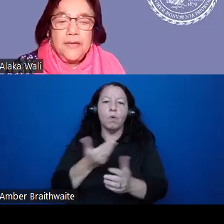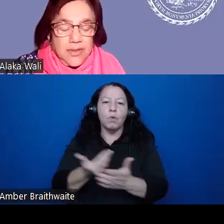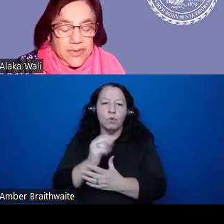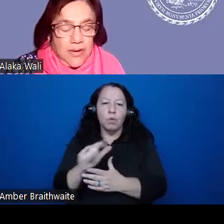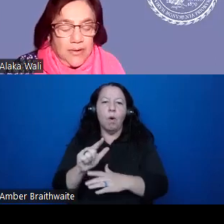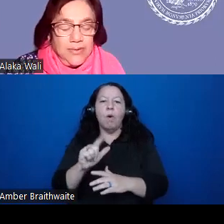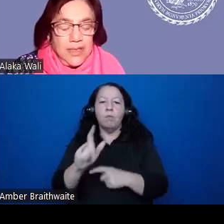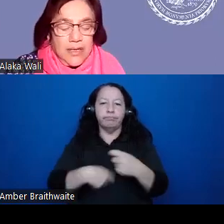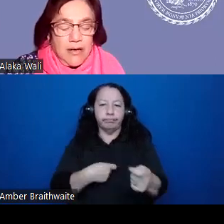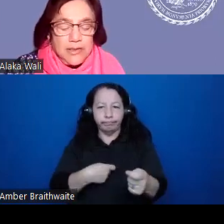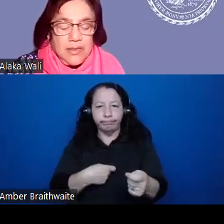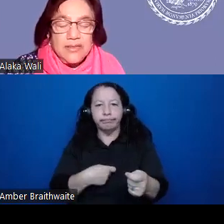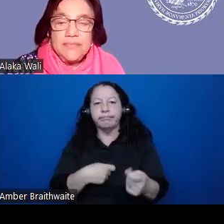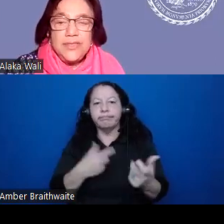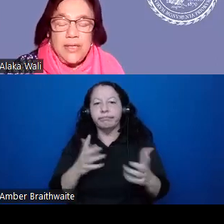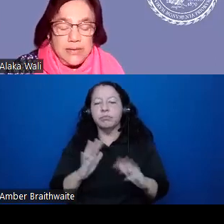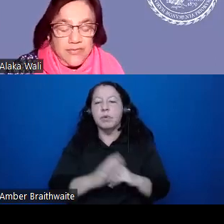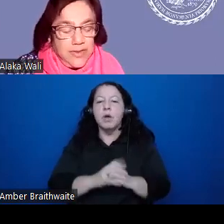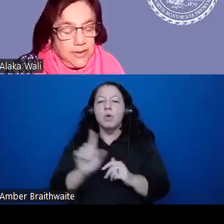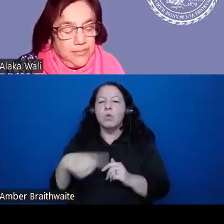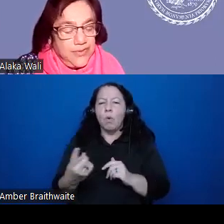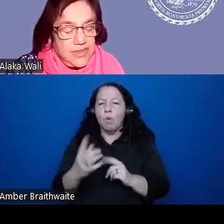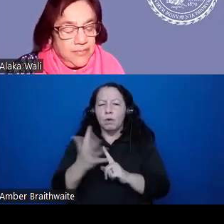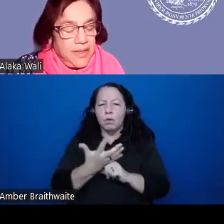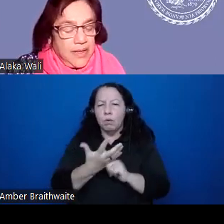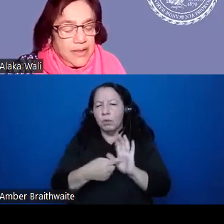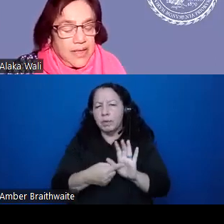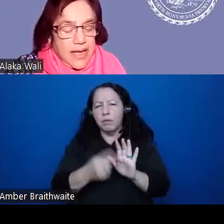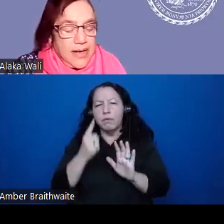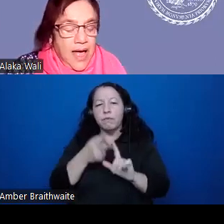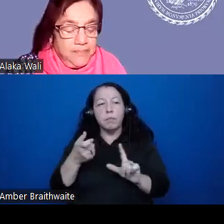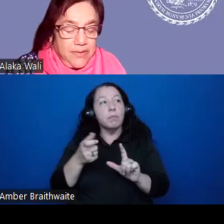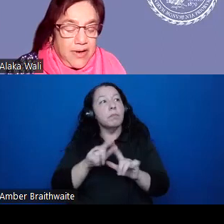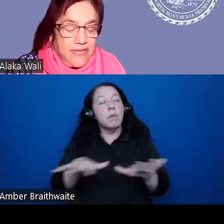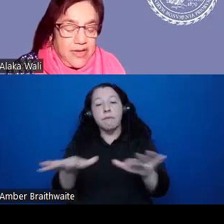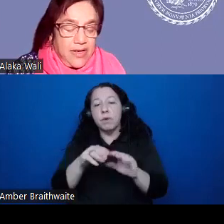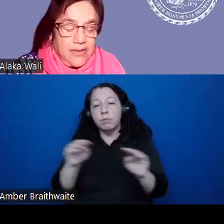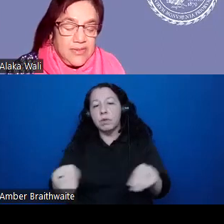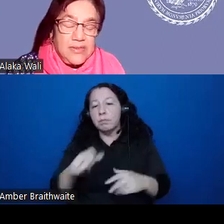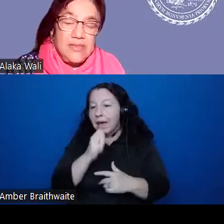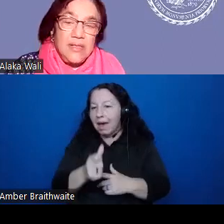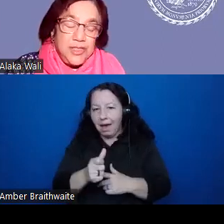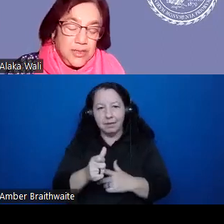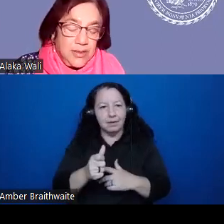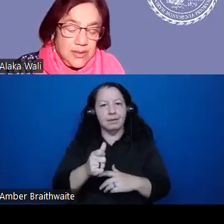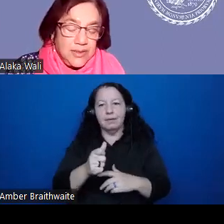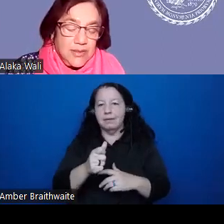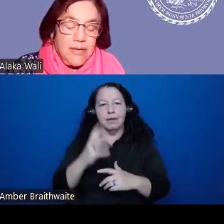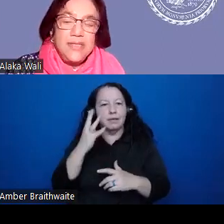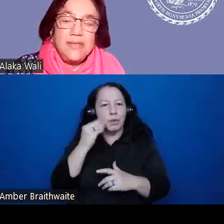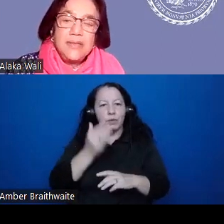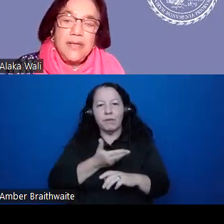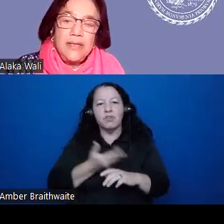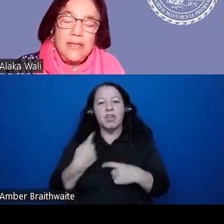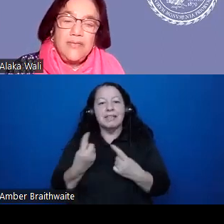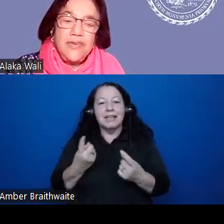And it was the only cultural exhibition at the Field Museum that had not been renovated since its initial